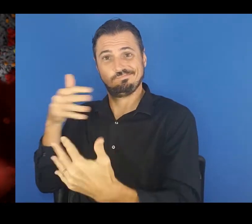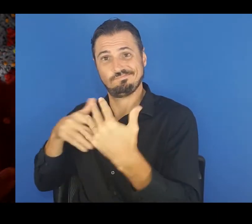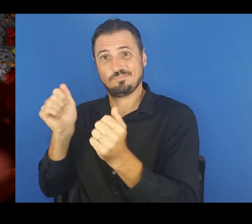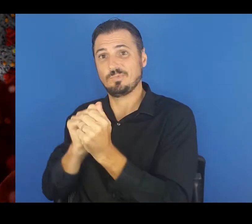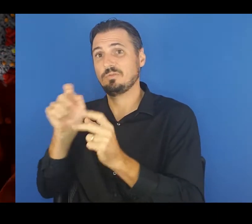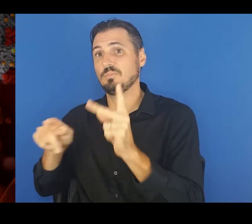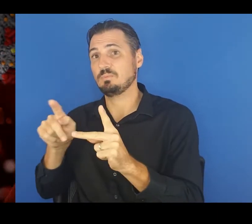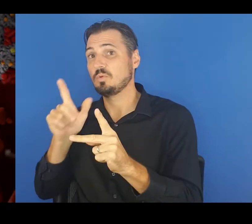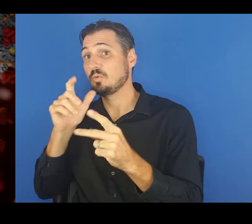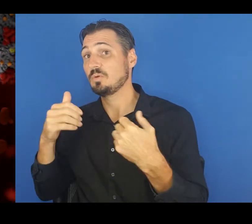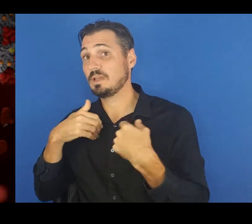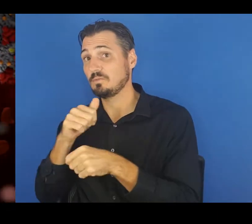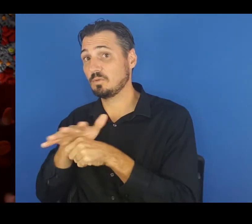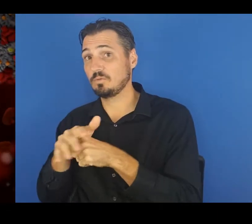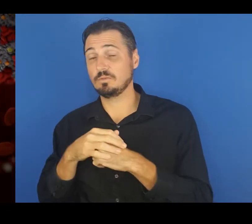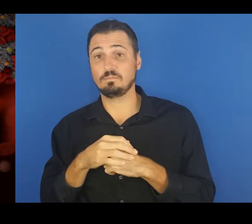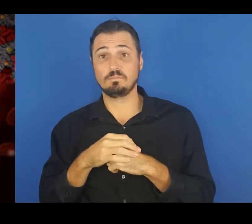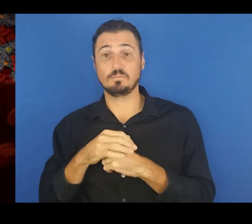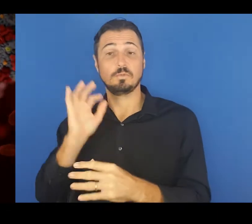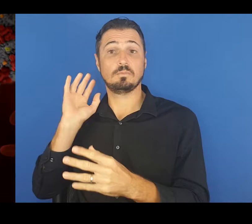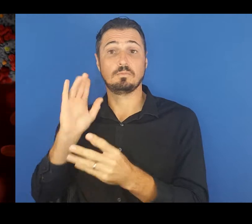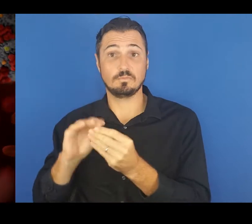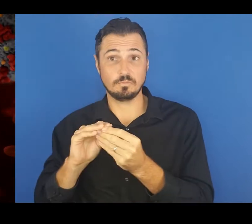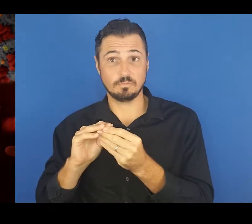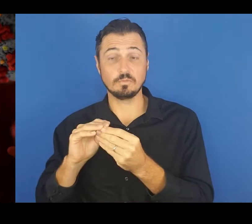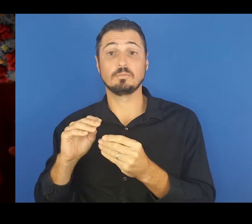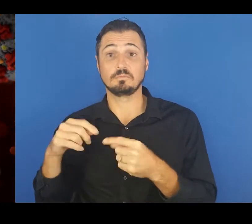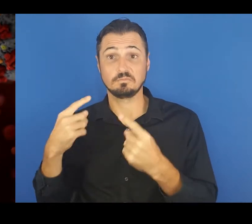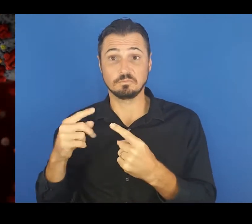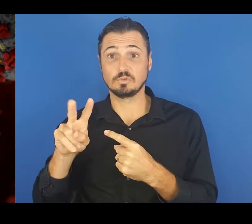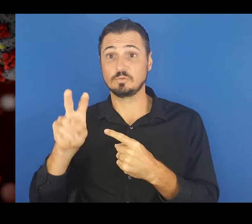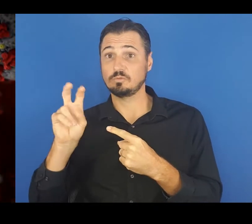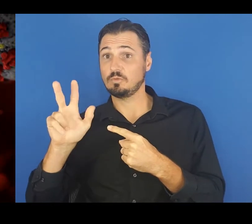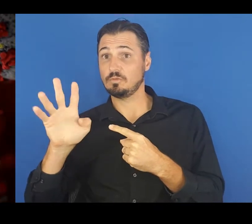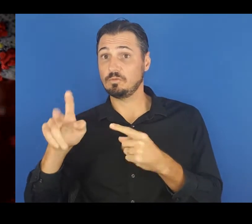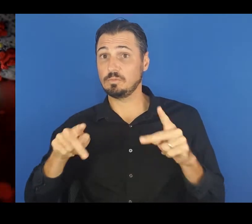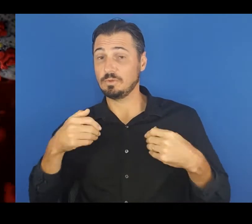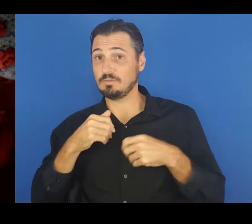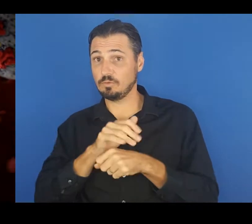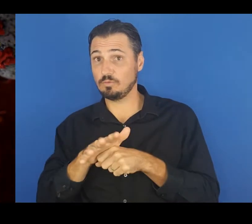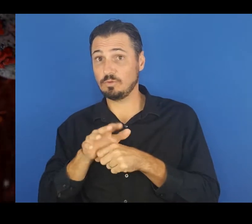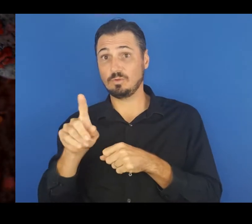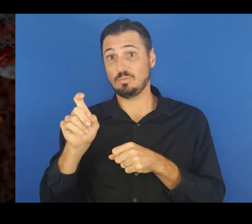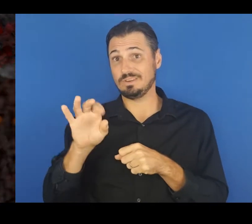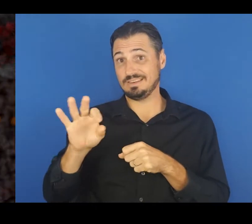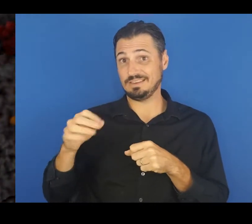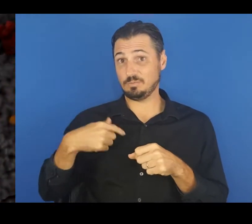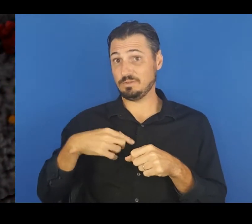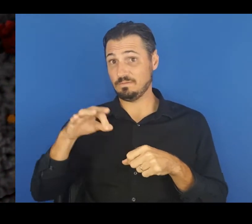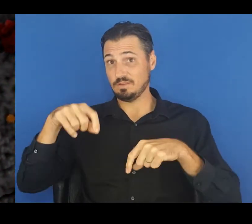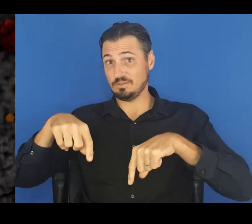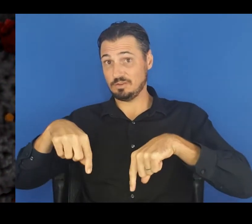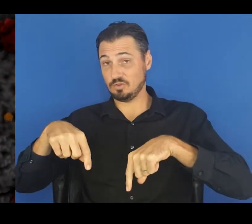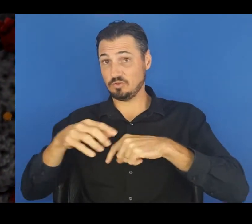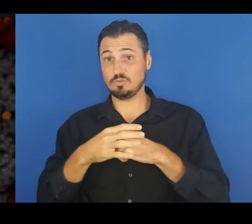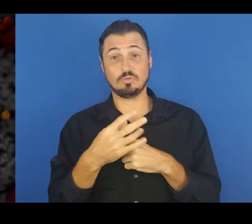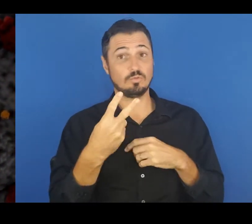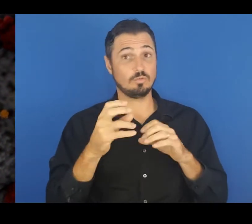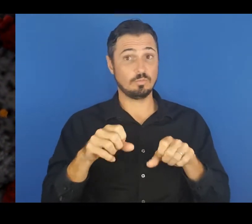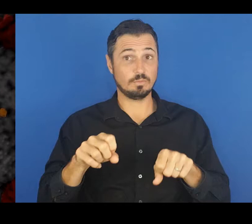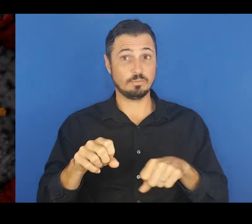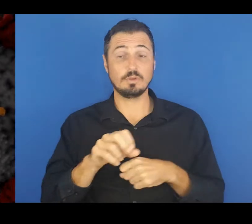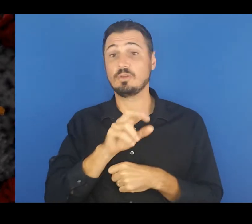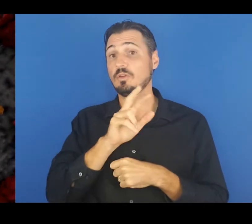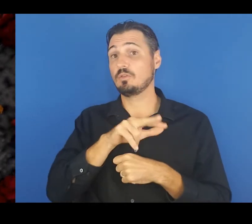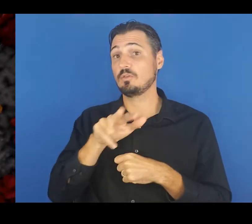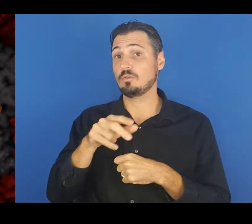contacts. Our cumulative case count is 234, including 199 confirmed locally,